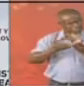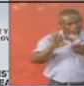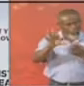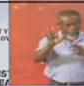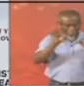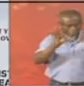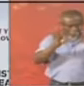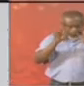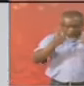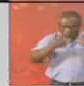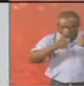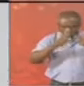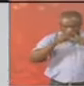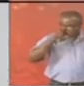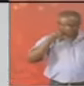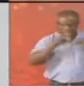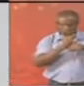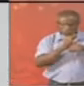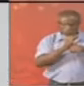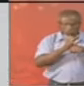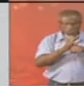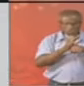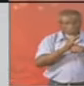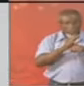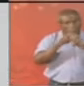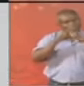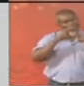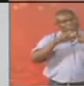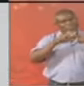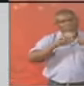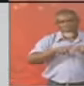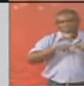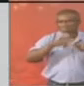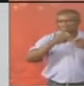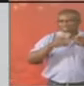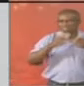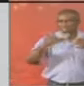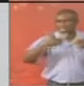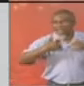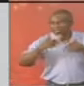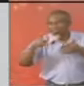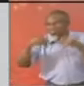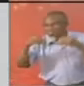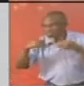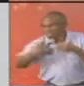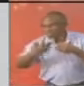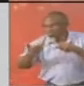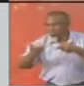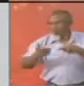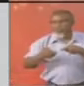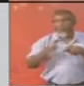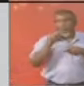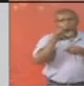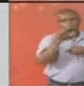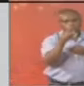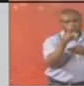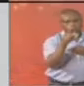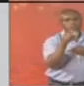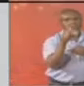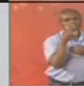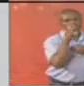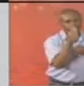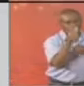of masks based on availability from the stores, it would come down to personal responsibility, and based